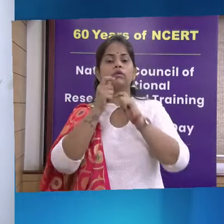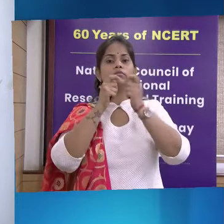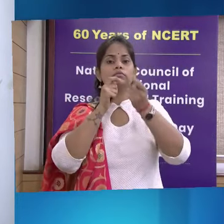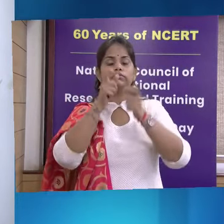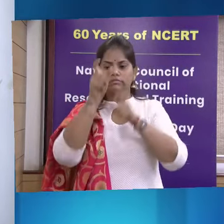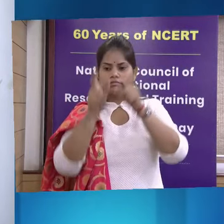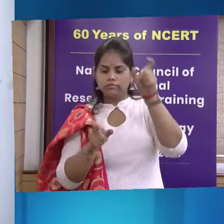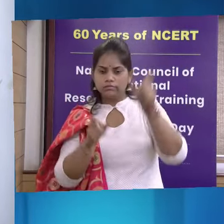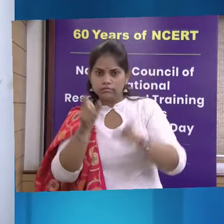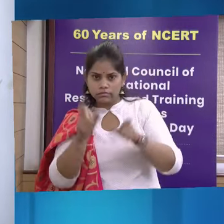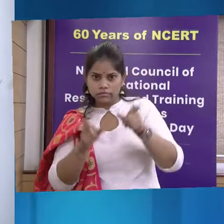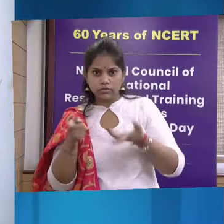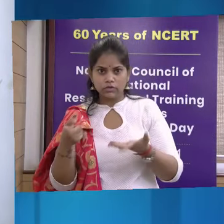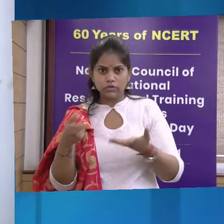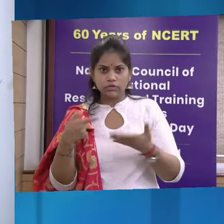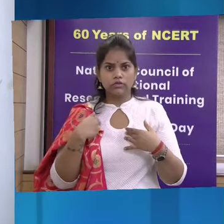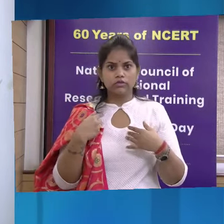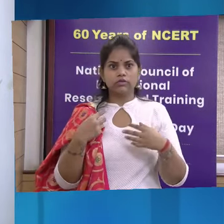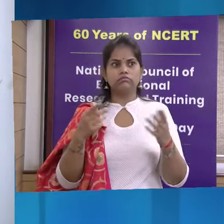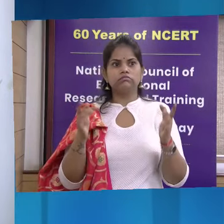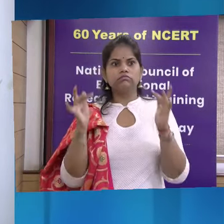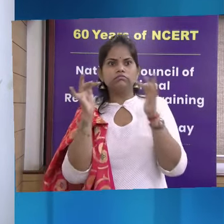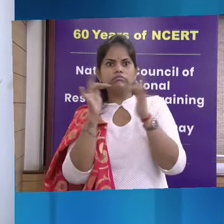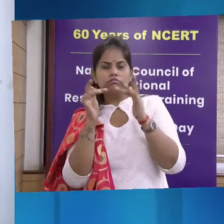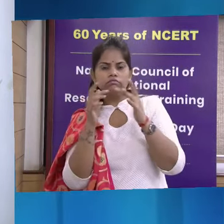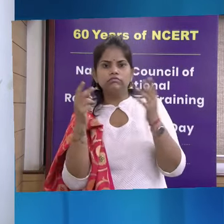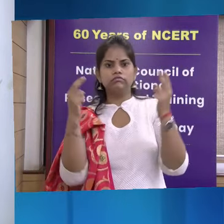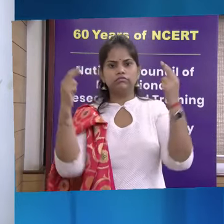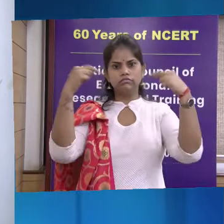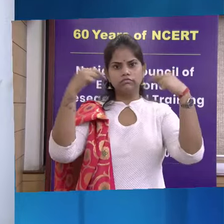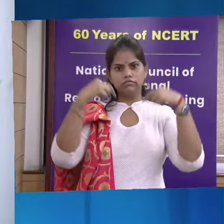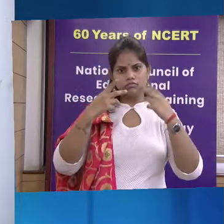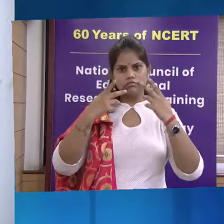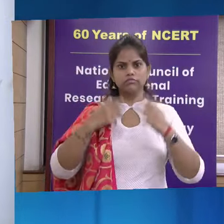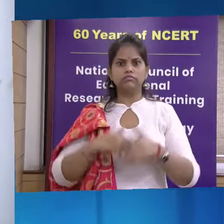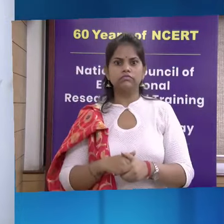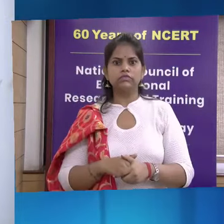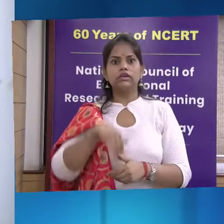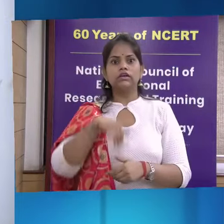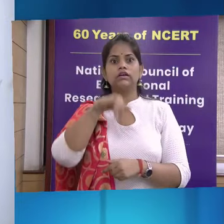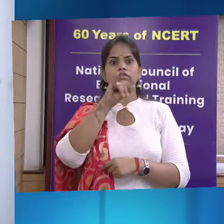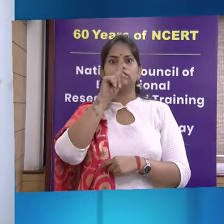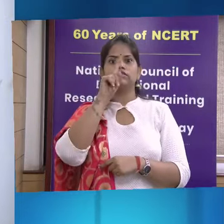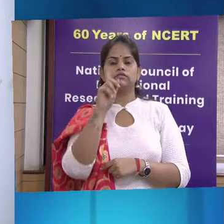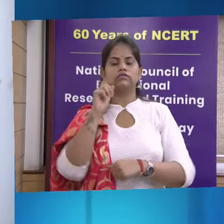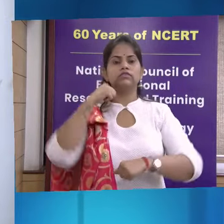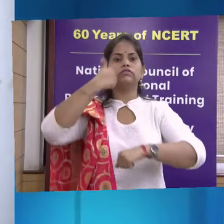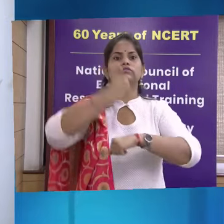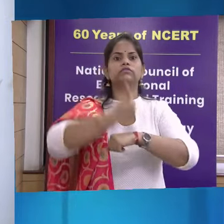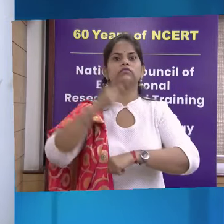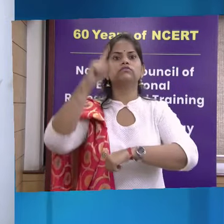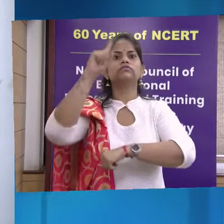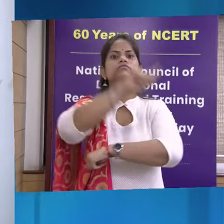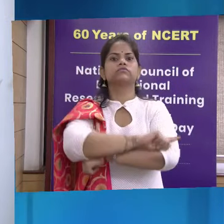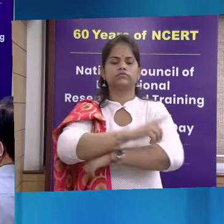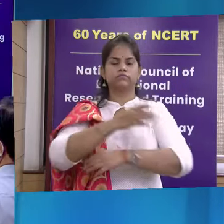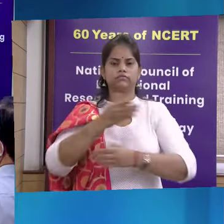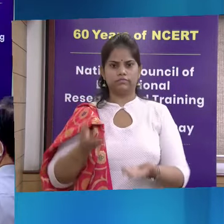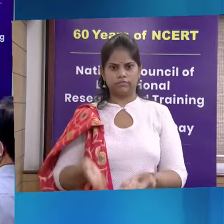are also virtually witnessing today's 61st Foundation Day ceremony.